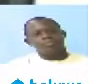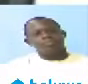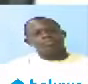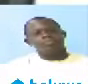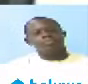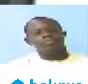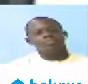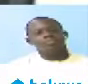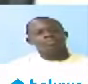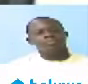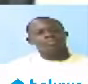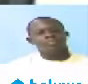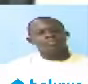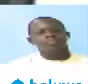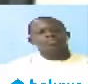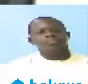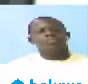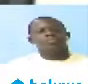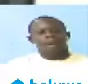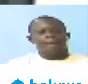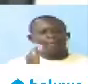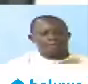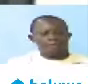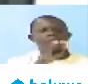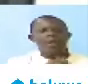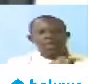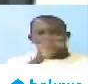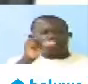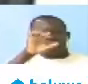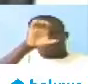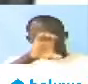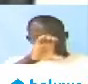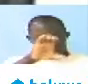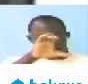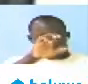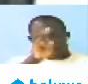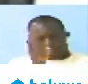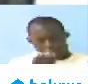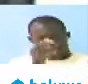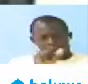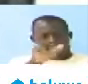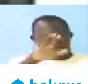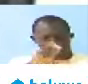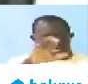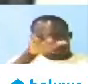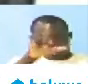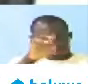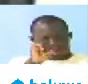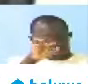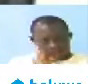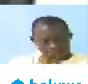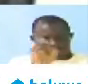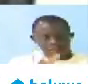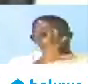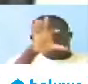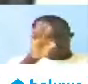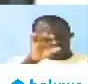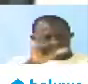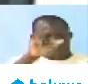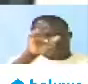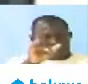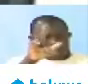Charles Taylor level tala nun Liberia. Charles Taylor was preparing to go to Liberia. So,